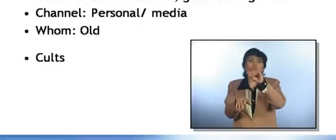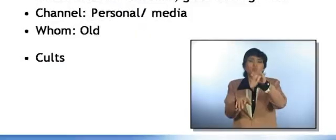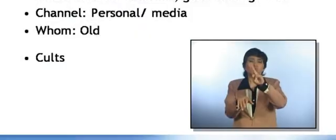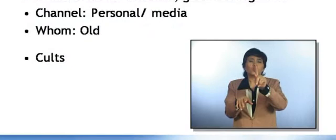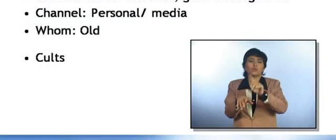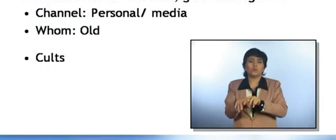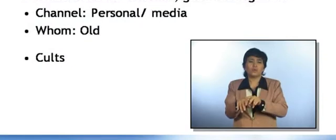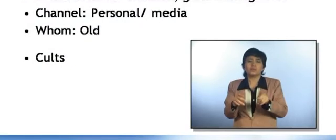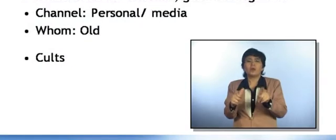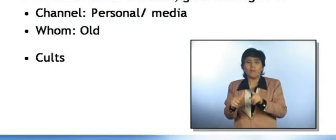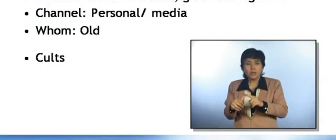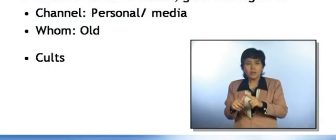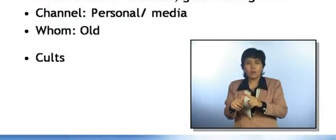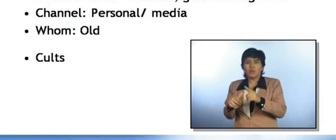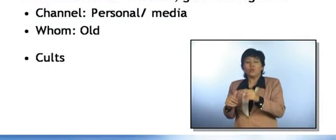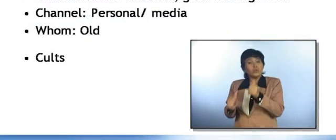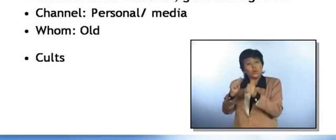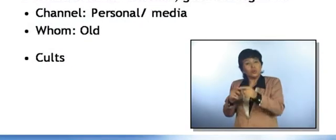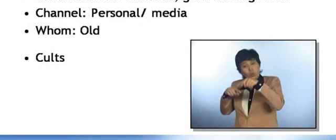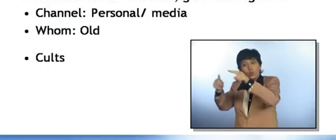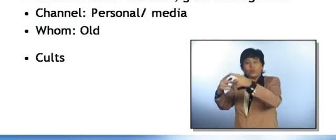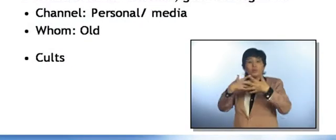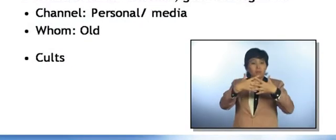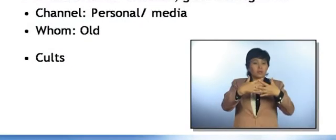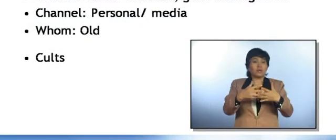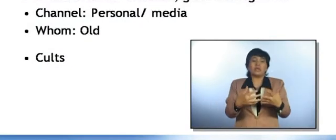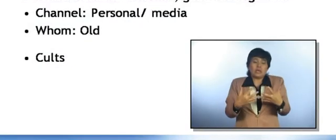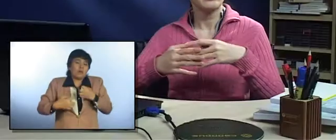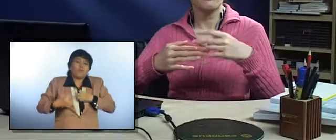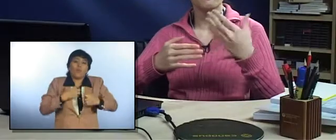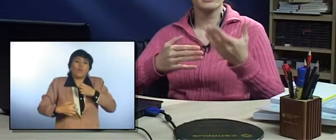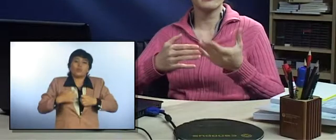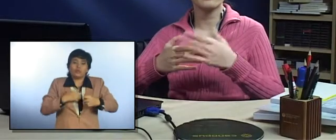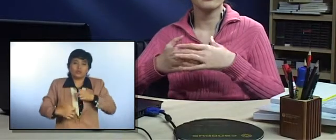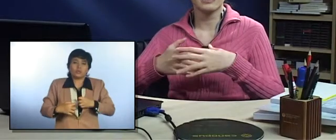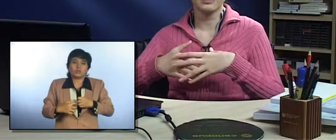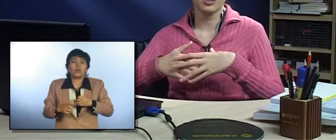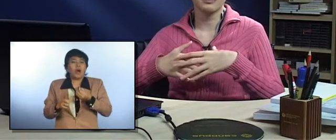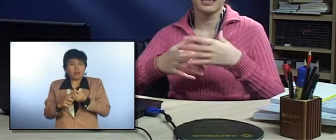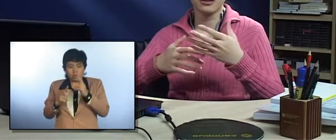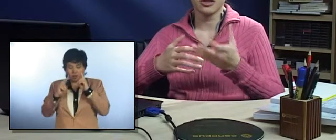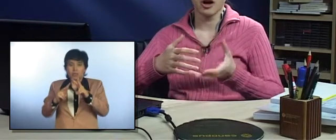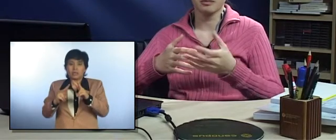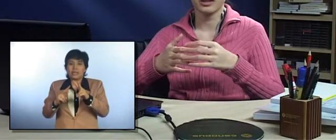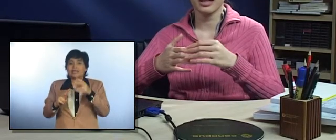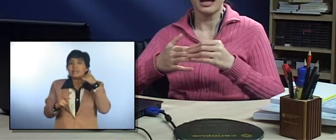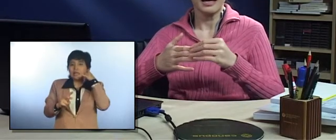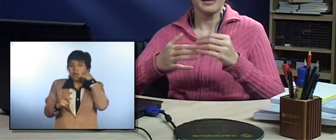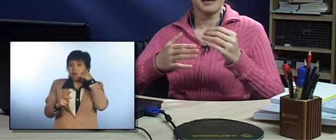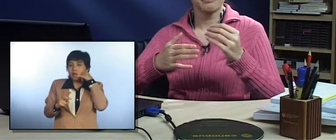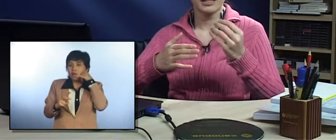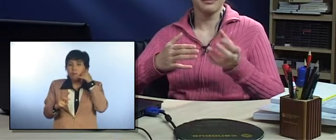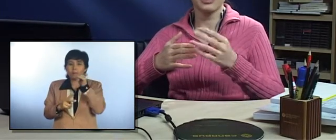go in terms of reason or would you want to go in terms of emotion? Now, look at a telecommunication